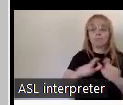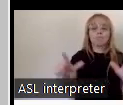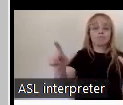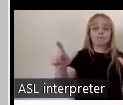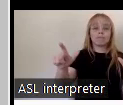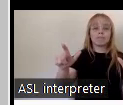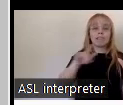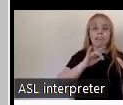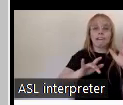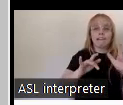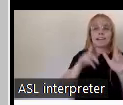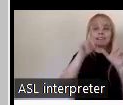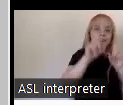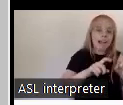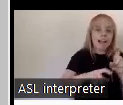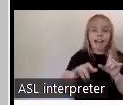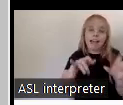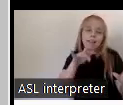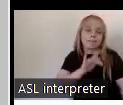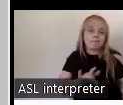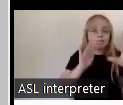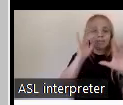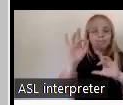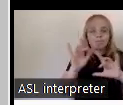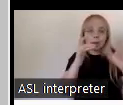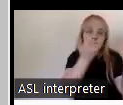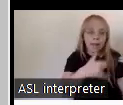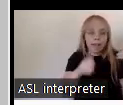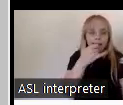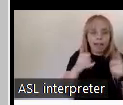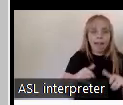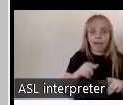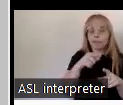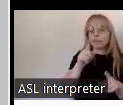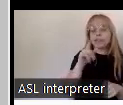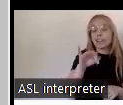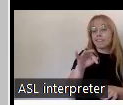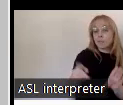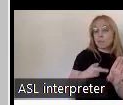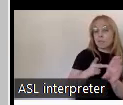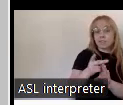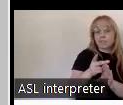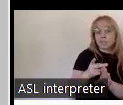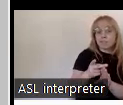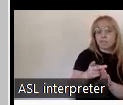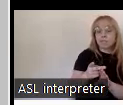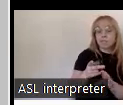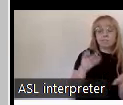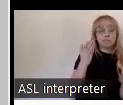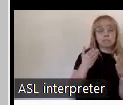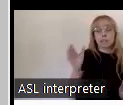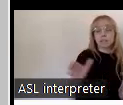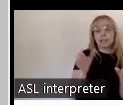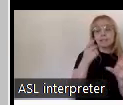with these, encourage them, even if you are a professional creating a Pro Vault where you might do activities